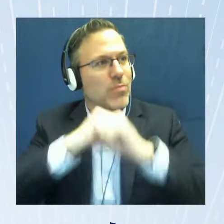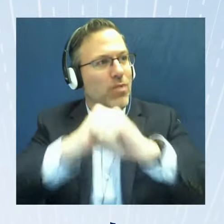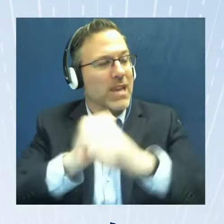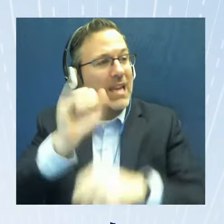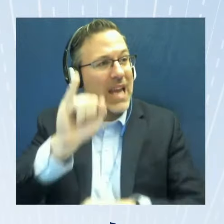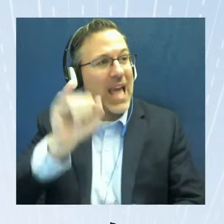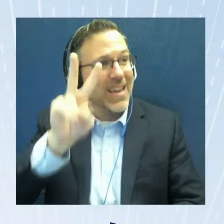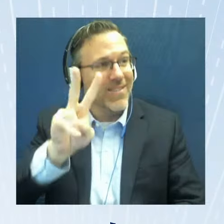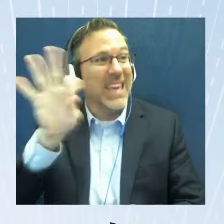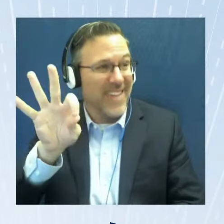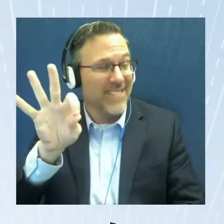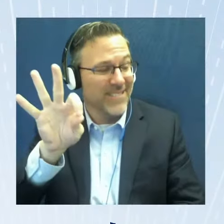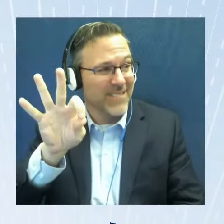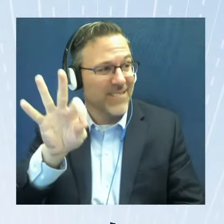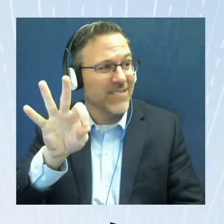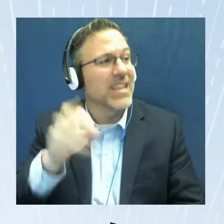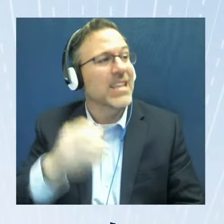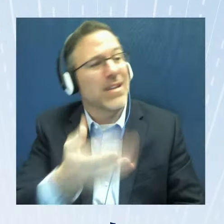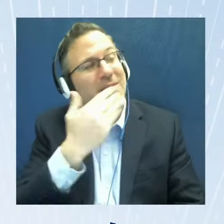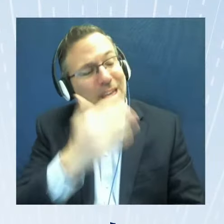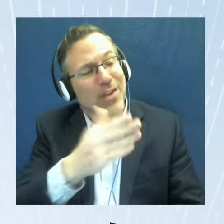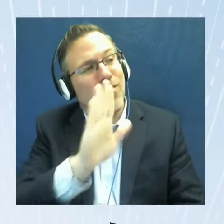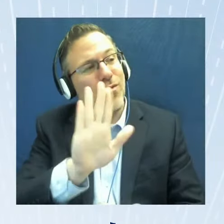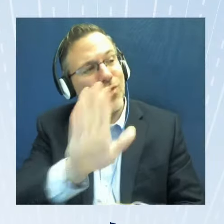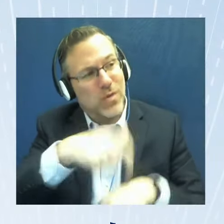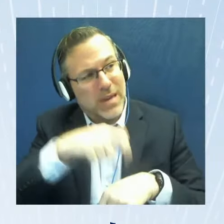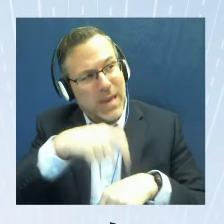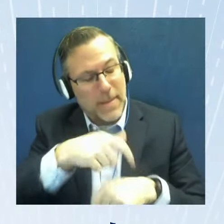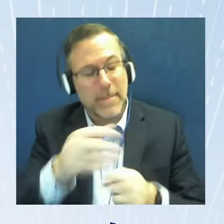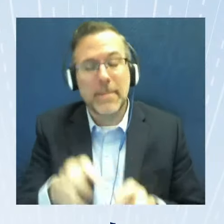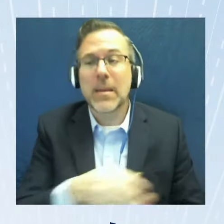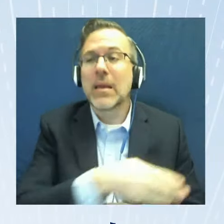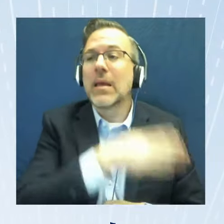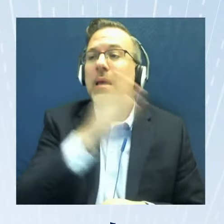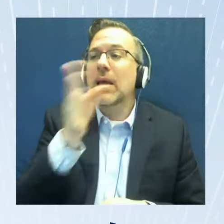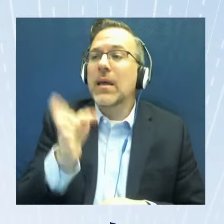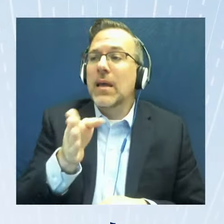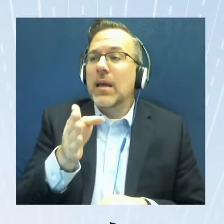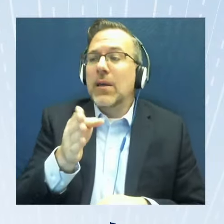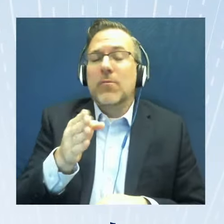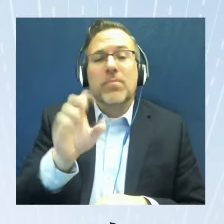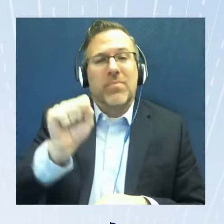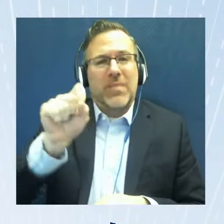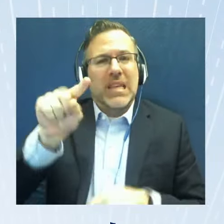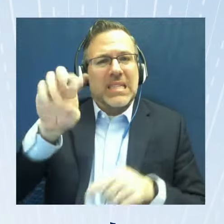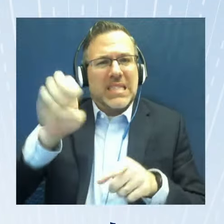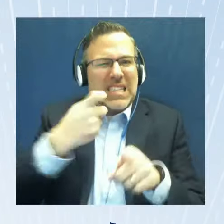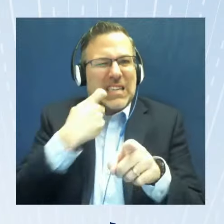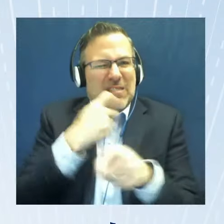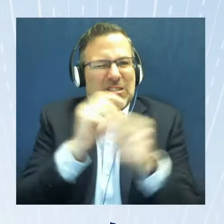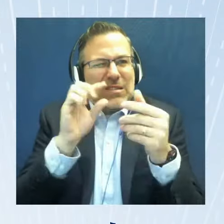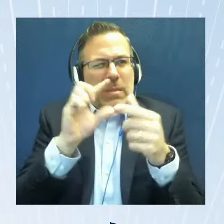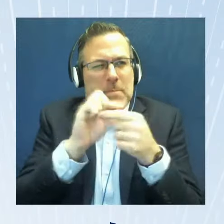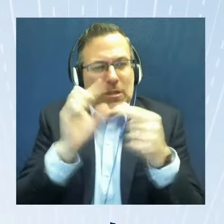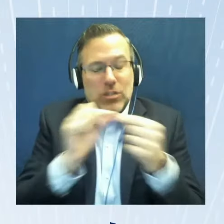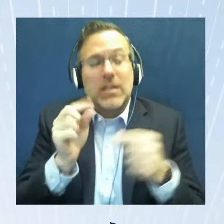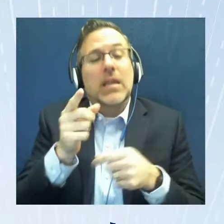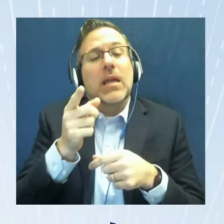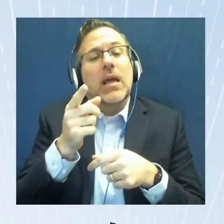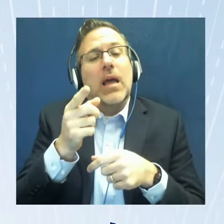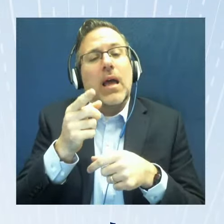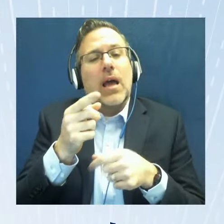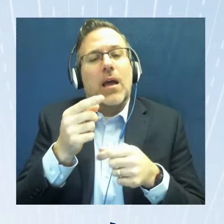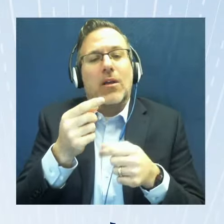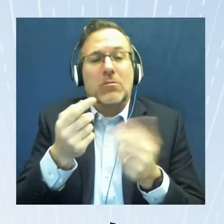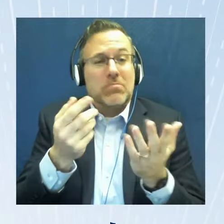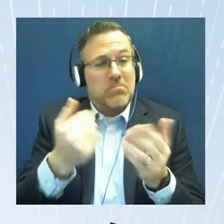So thank you for sharing your time with us. As Steve mentioned, but I just want to reiterate, having